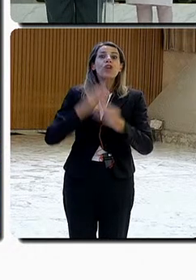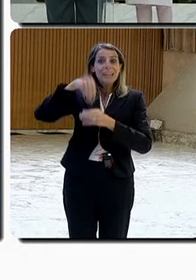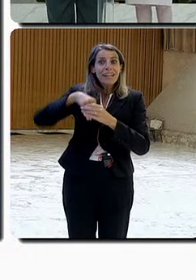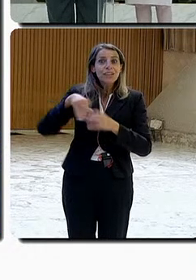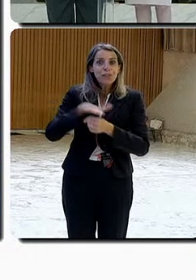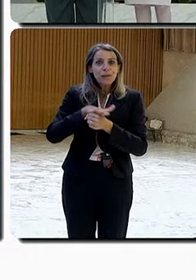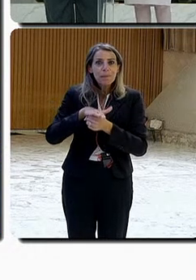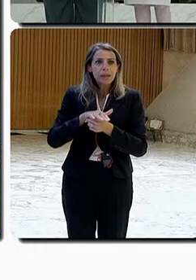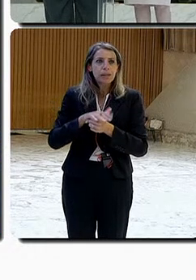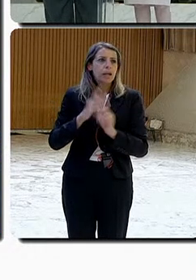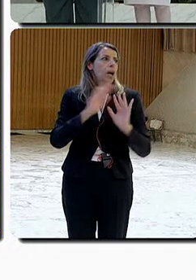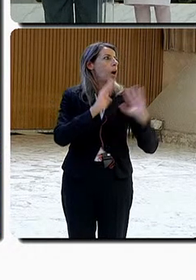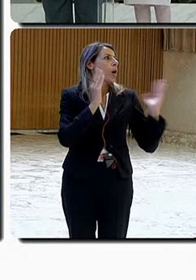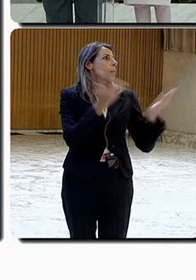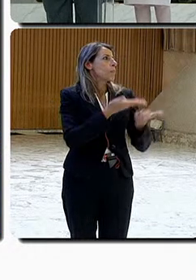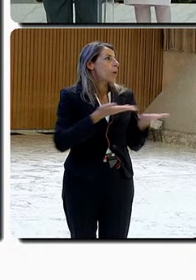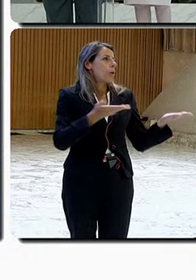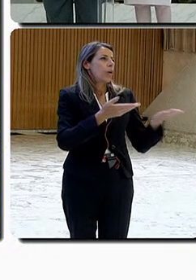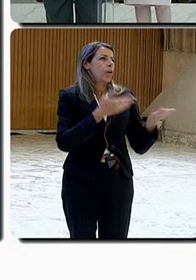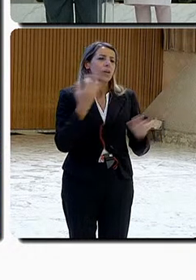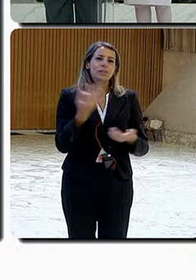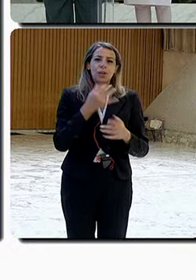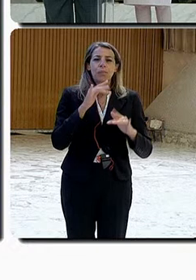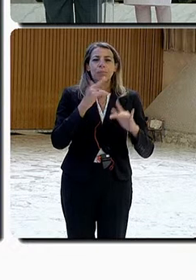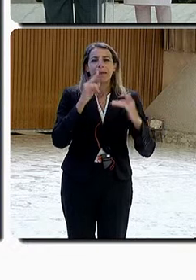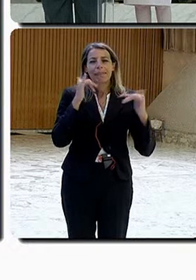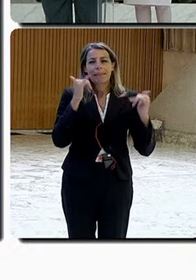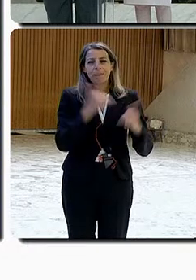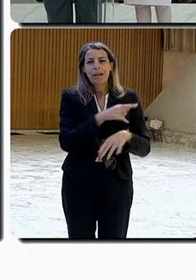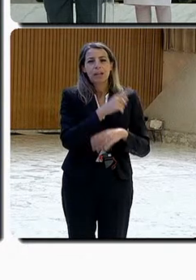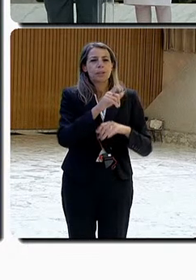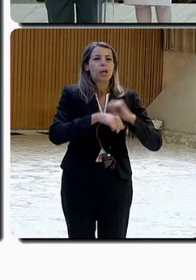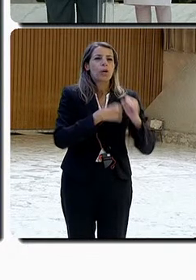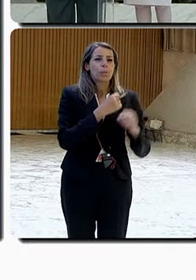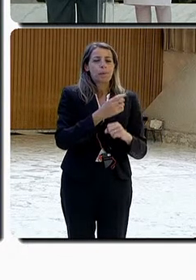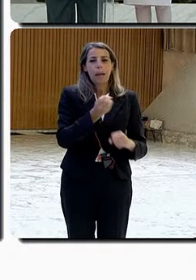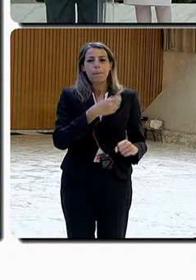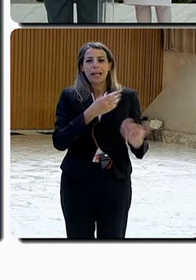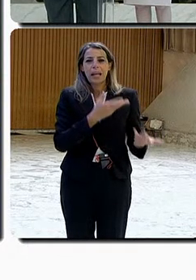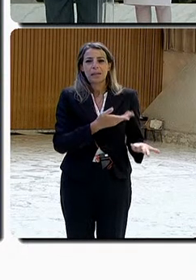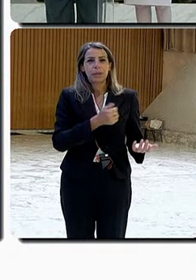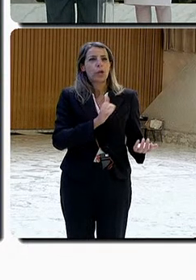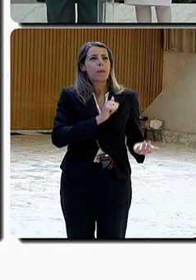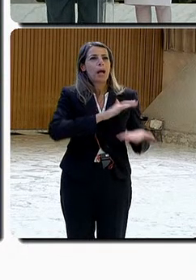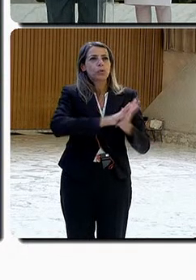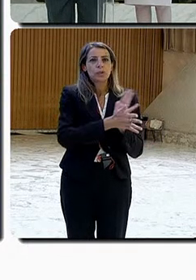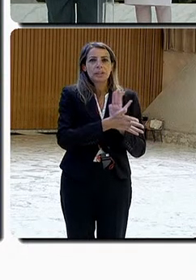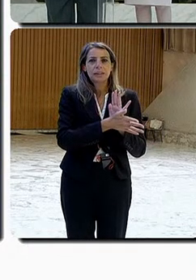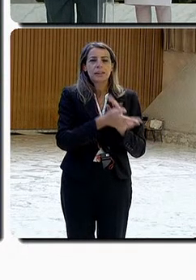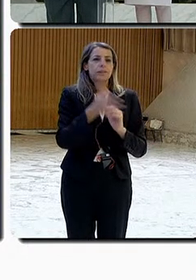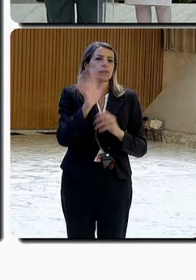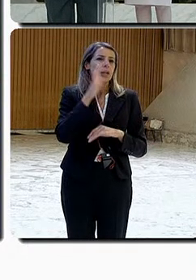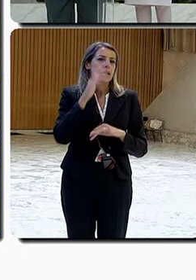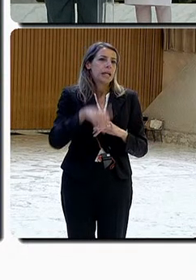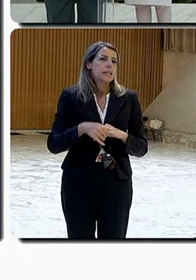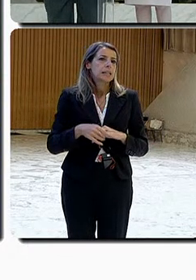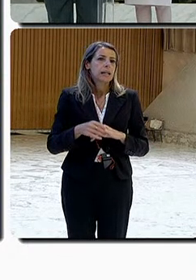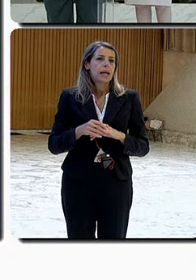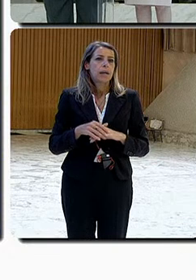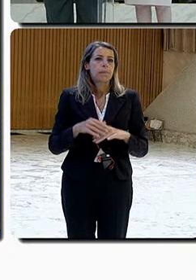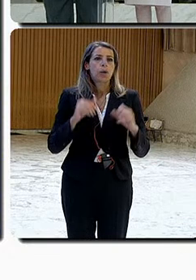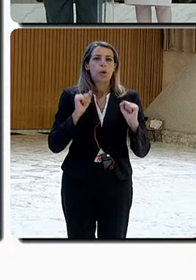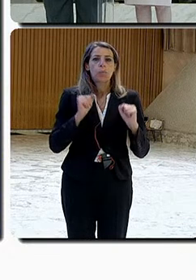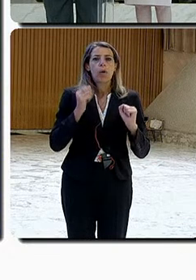with sinful, self-destructive behavior, family play rituals, for example, game nights, movie nights, family days,